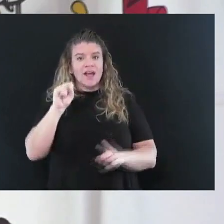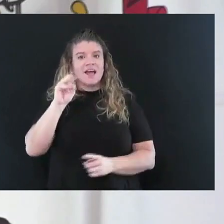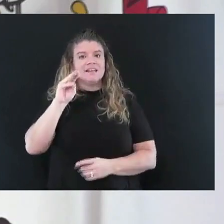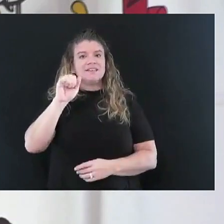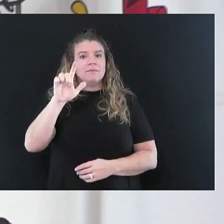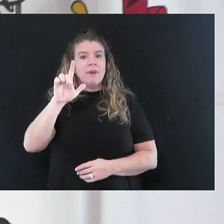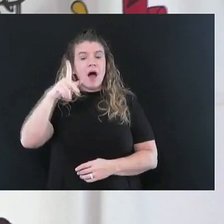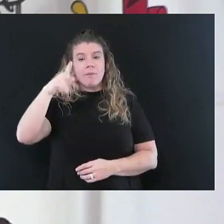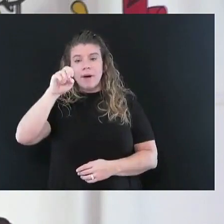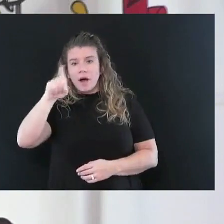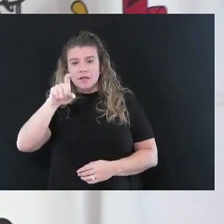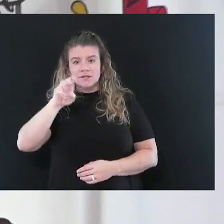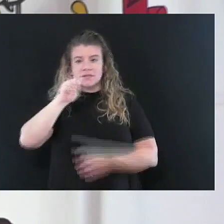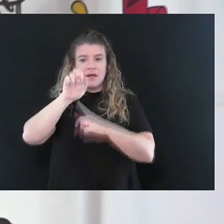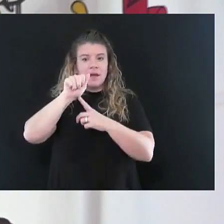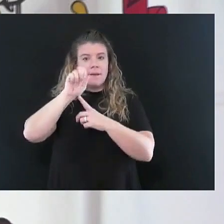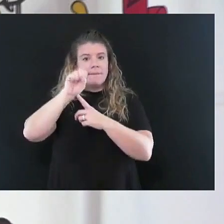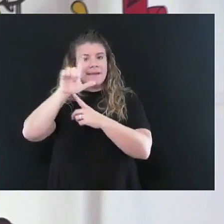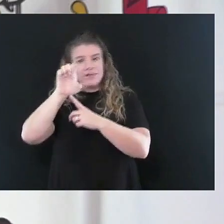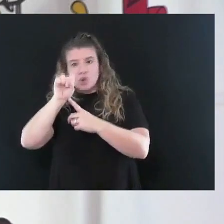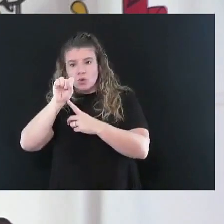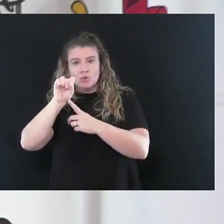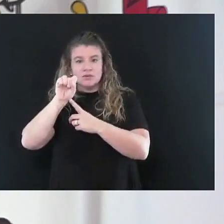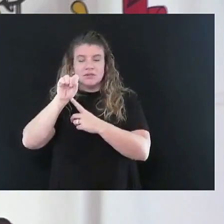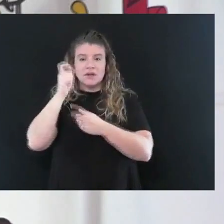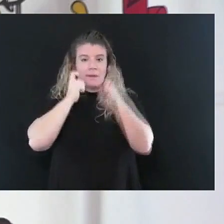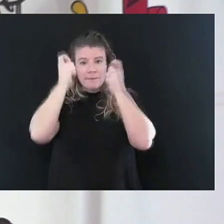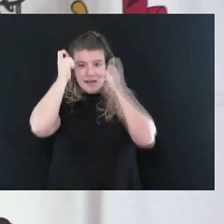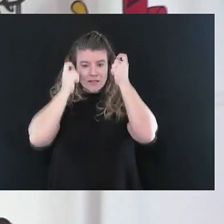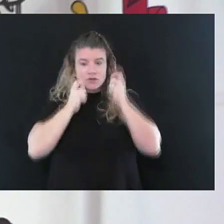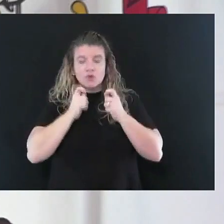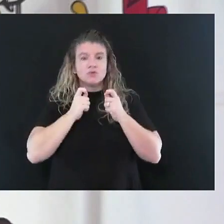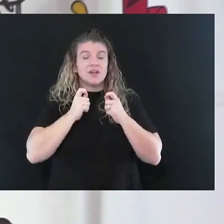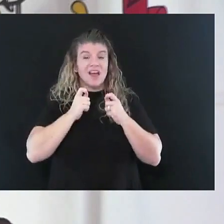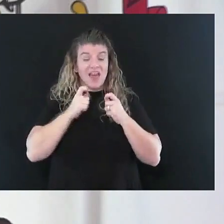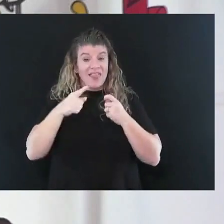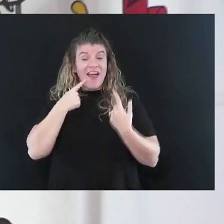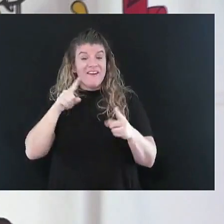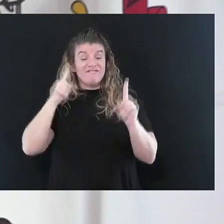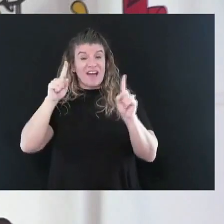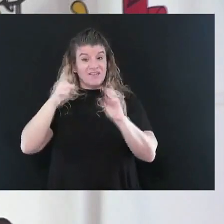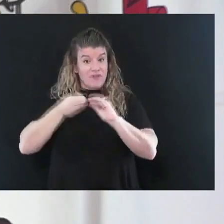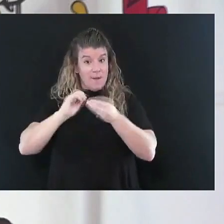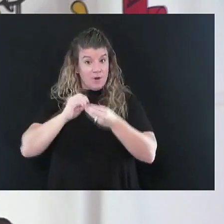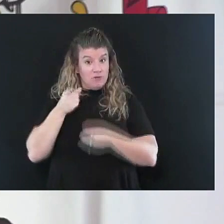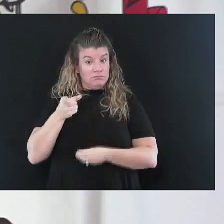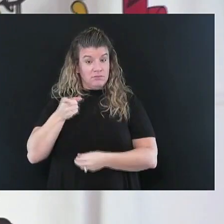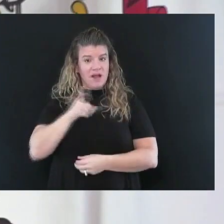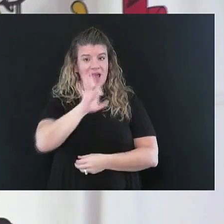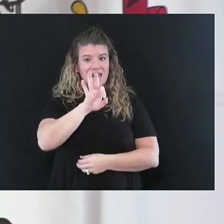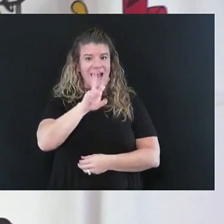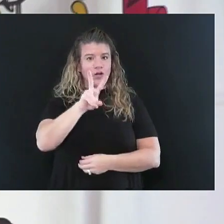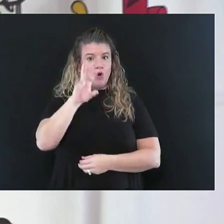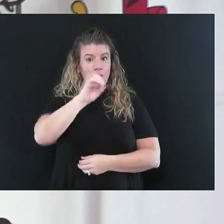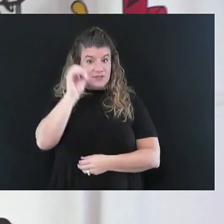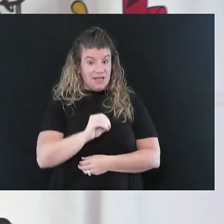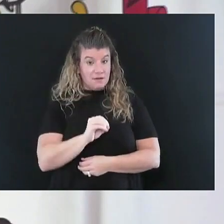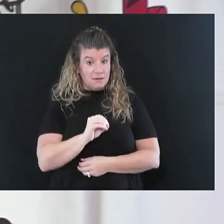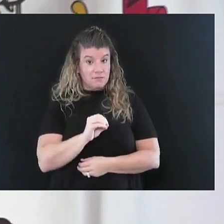or measles or whatever it may be like that, the effective rate is like 92%.